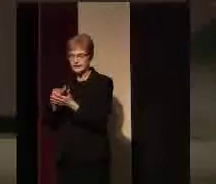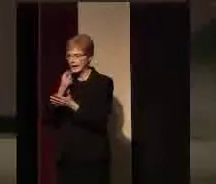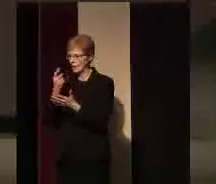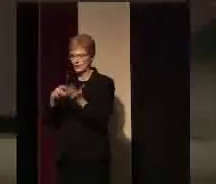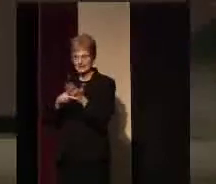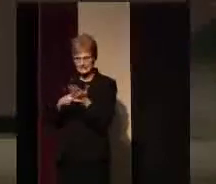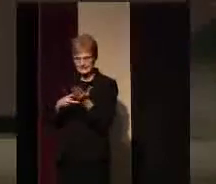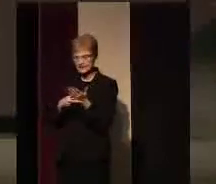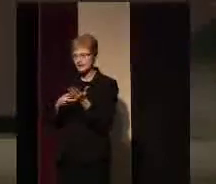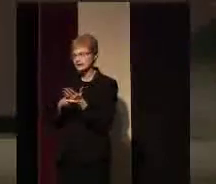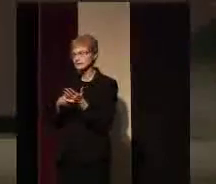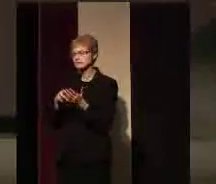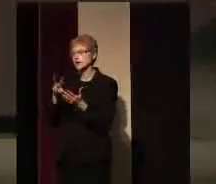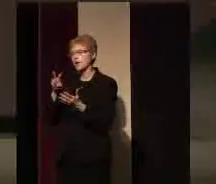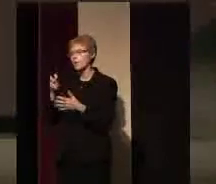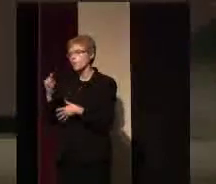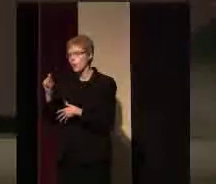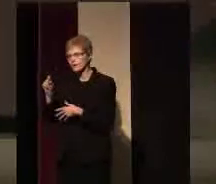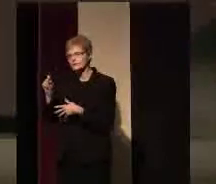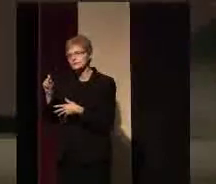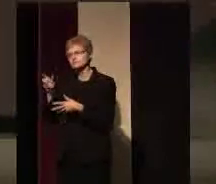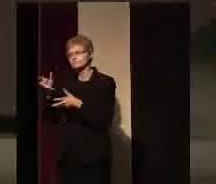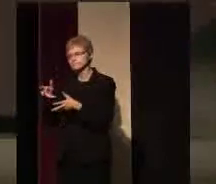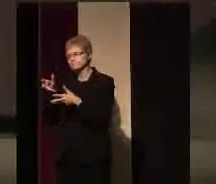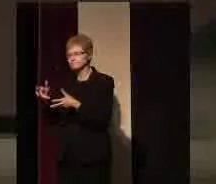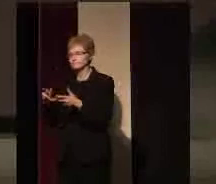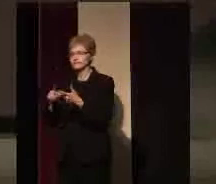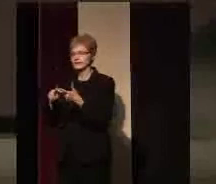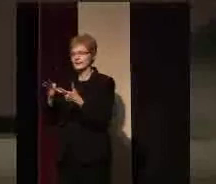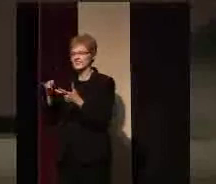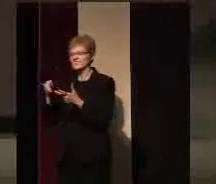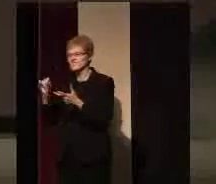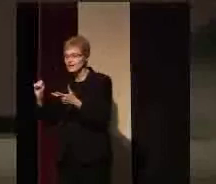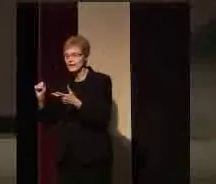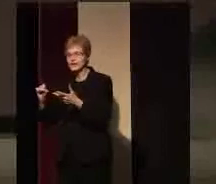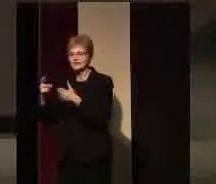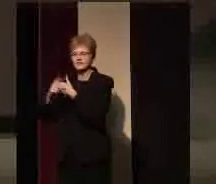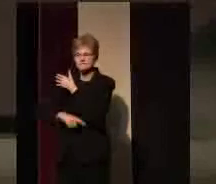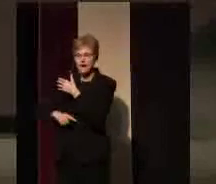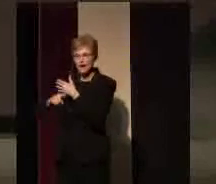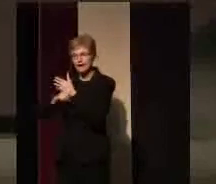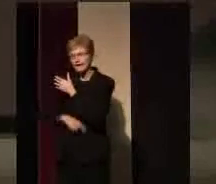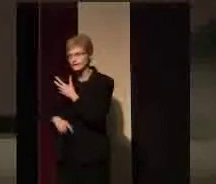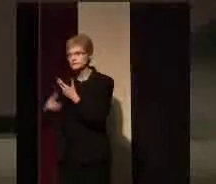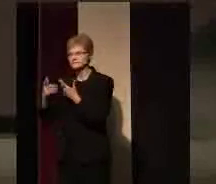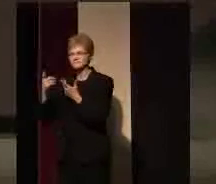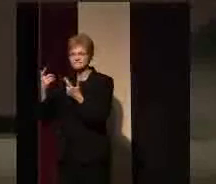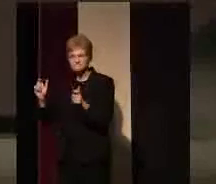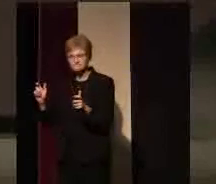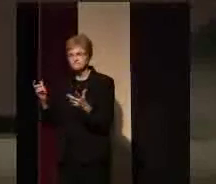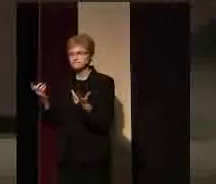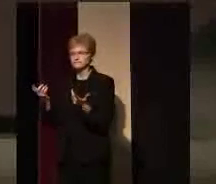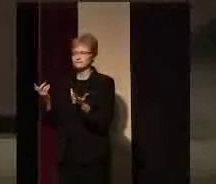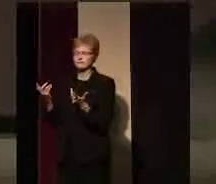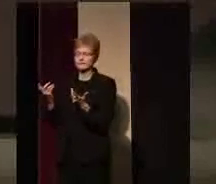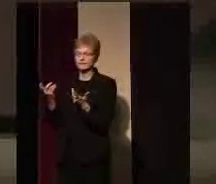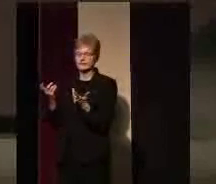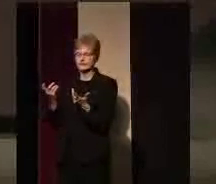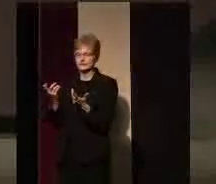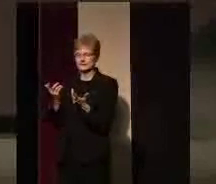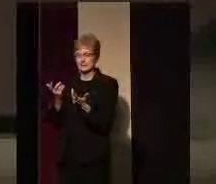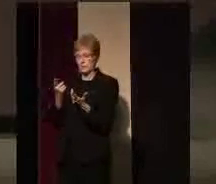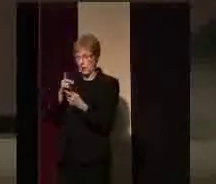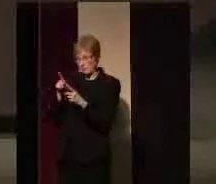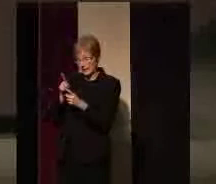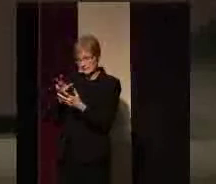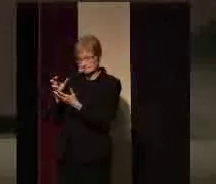the outstanding warrants, it's other fees and fines that go into it, and everybody's got a different structure. So I'd like to say there's a centralized place